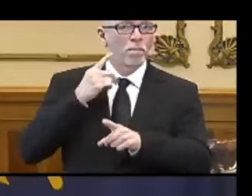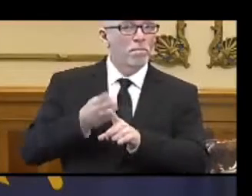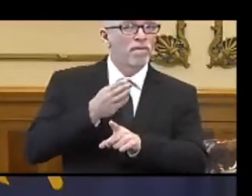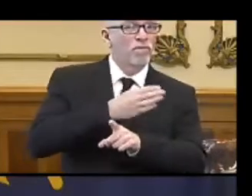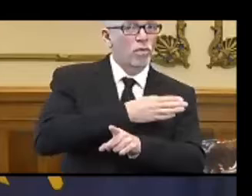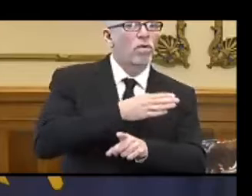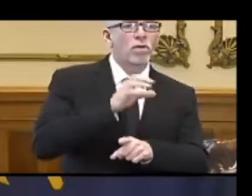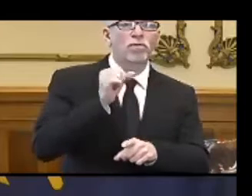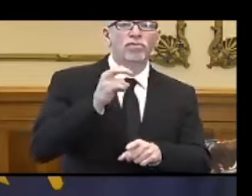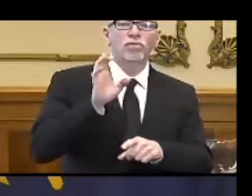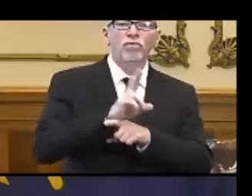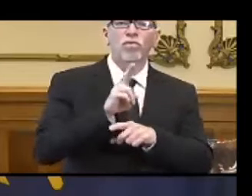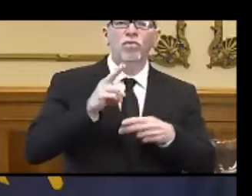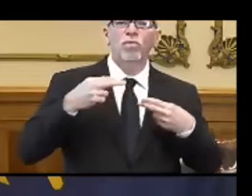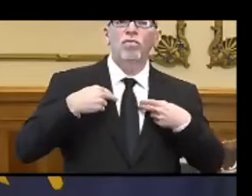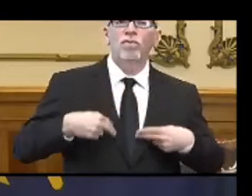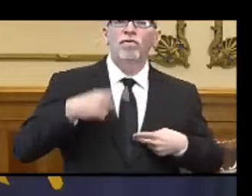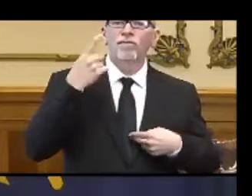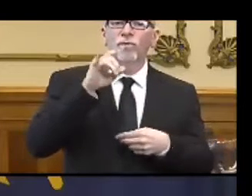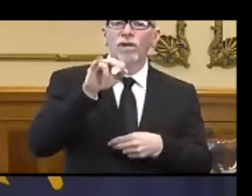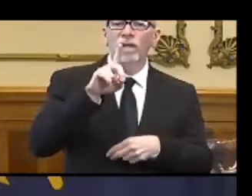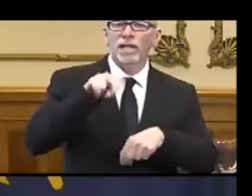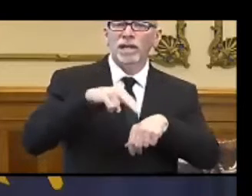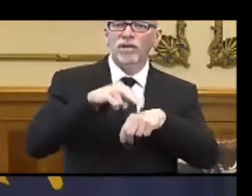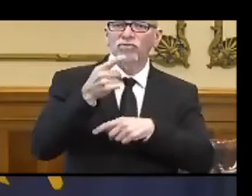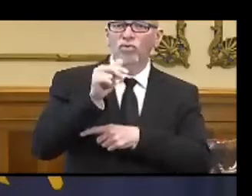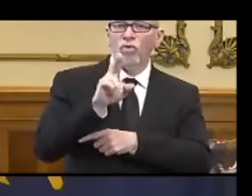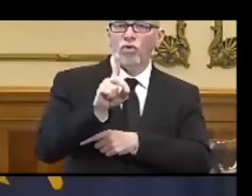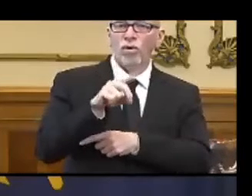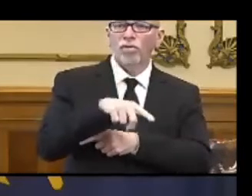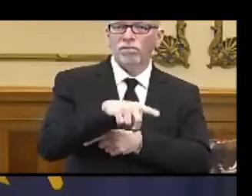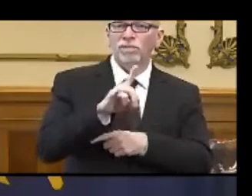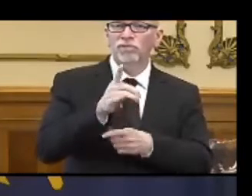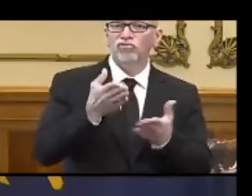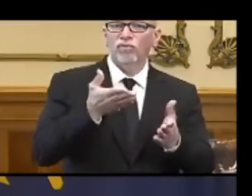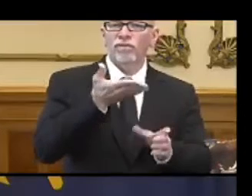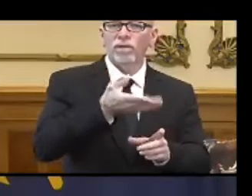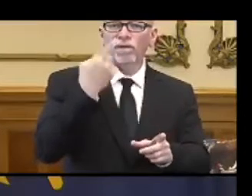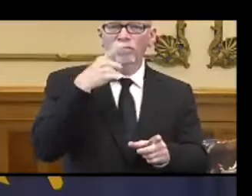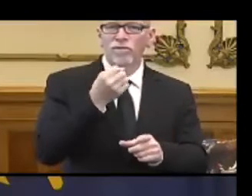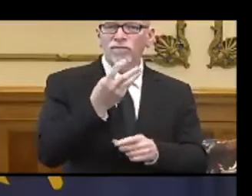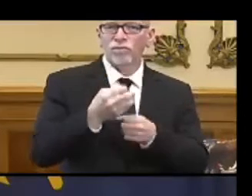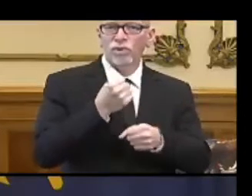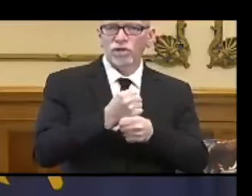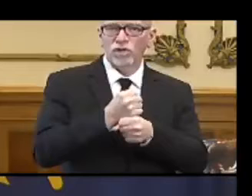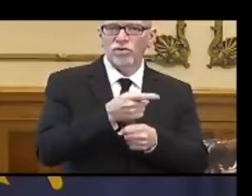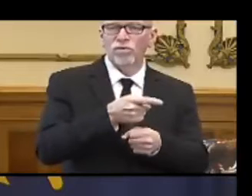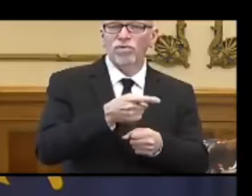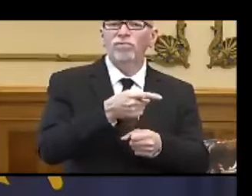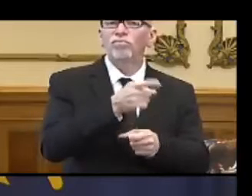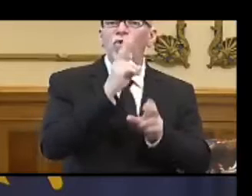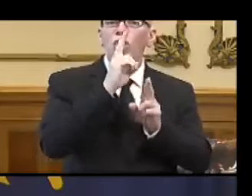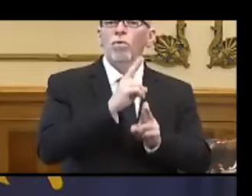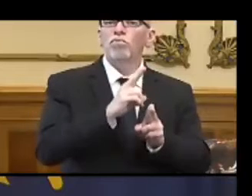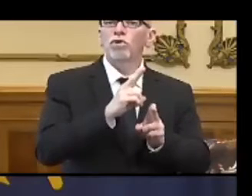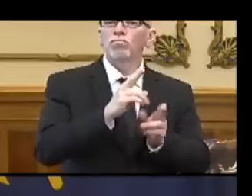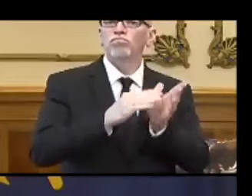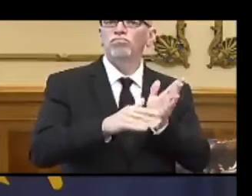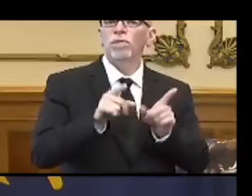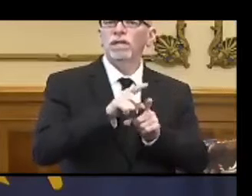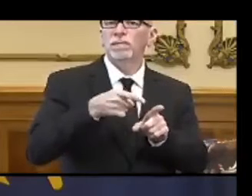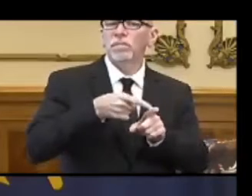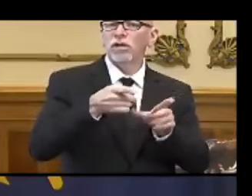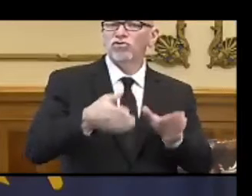uniform in the Indiana National Guard, where she served there for a few years before she was honorably discharged as a